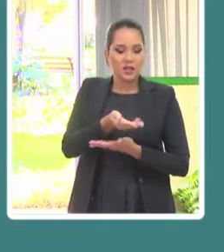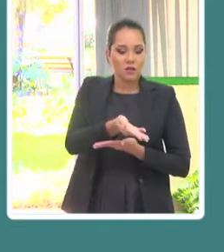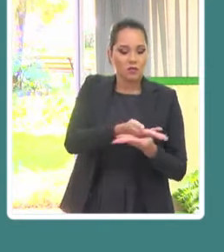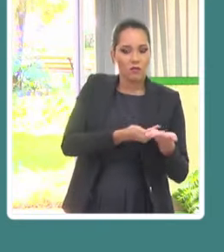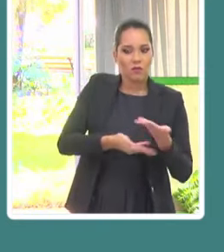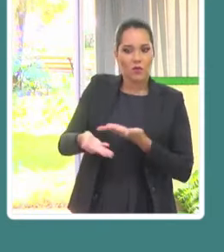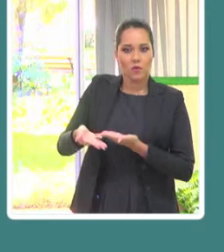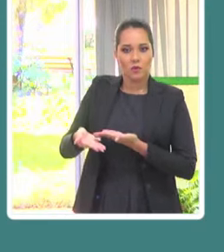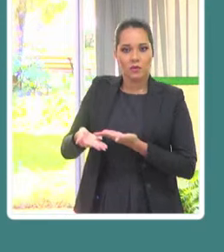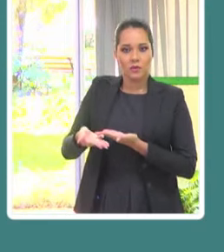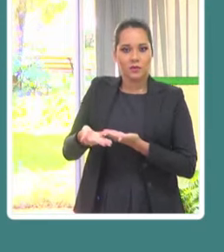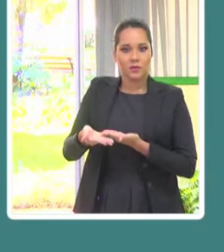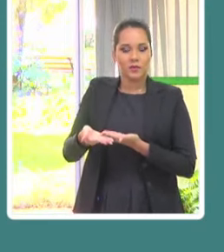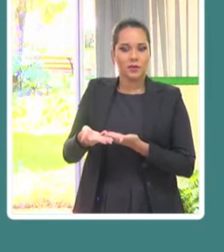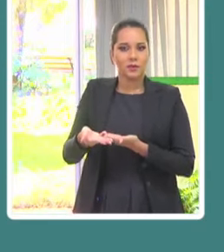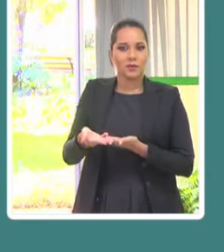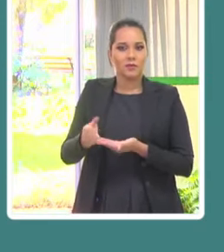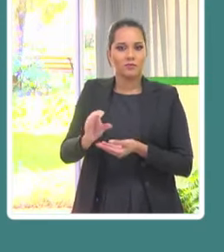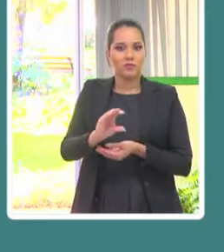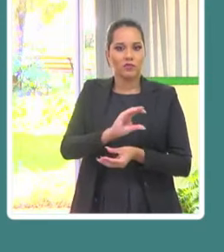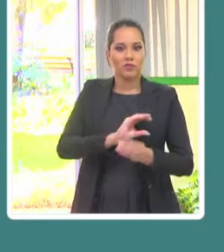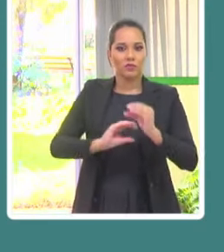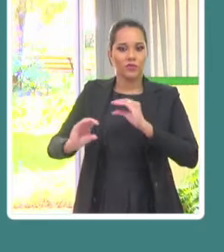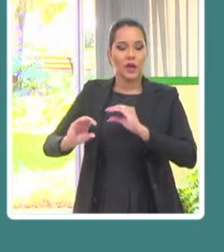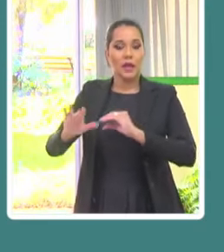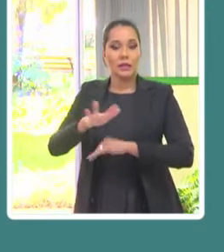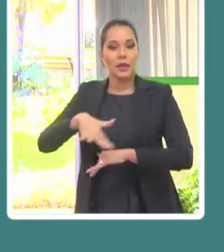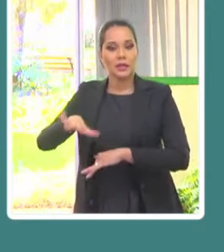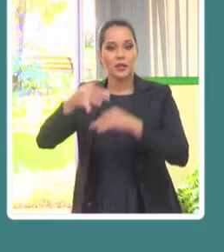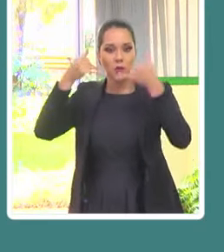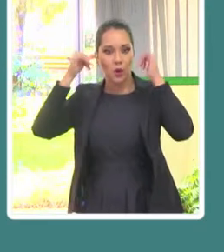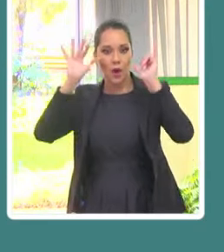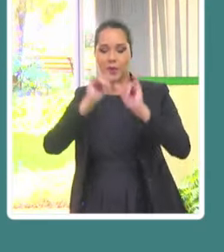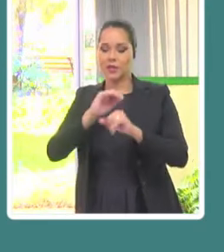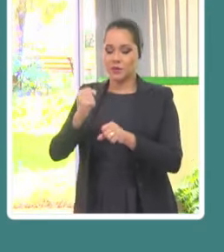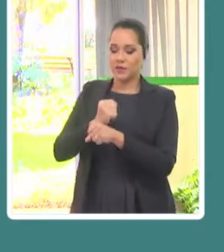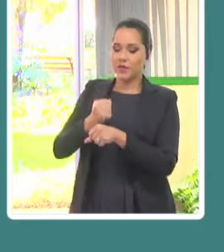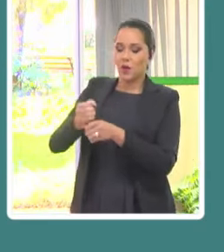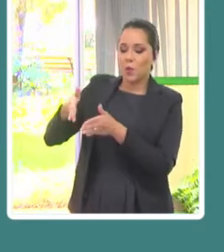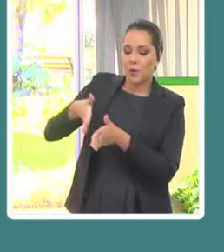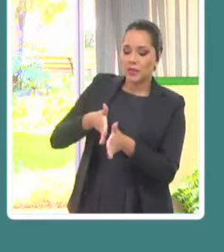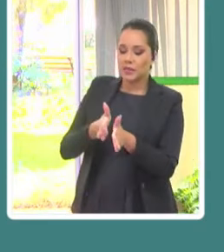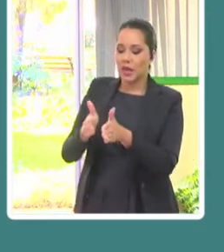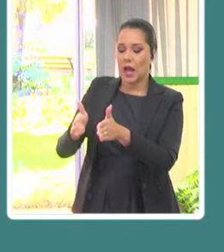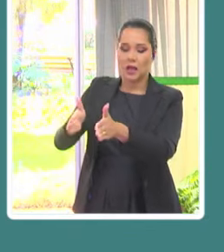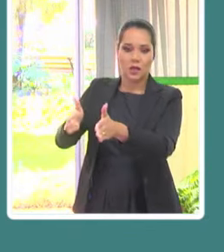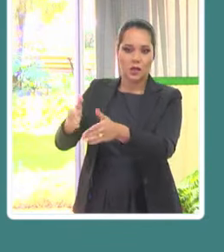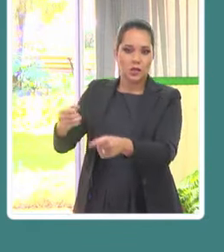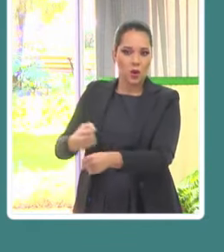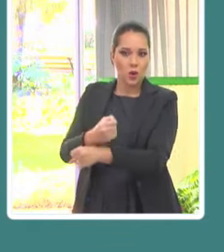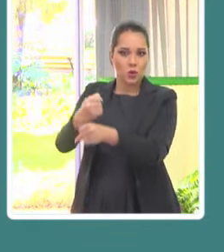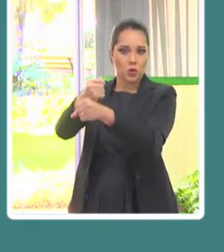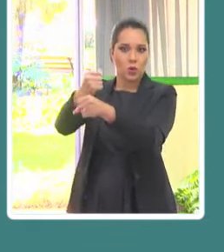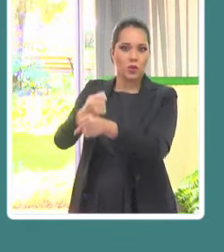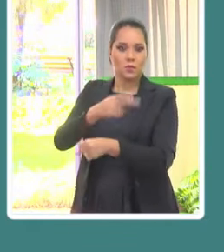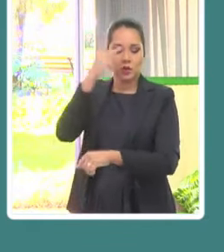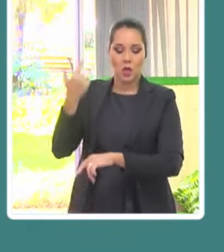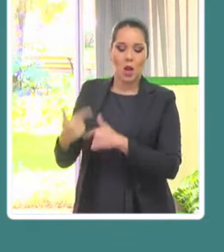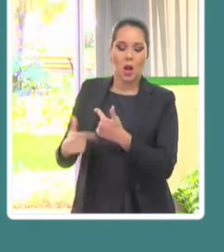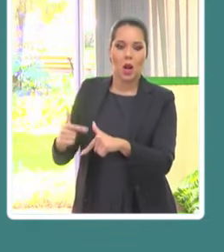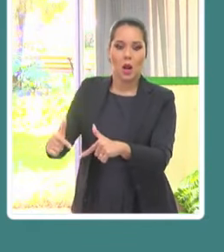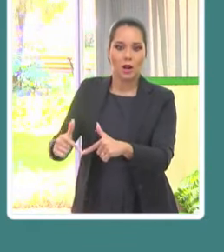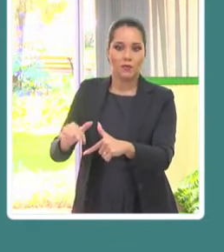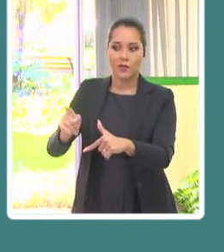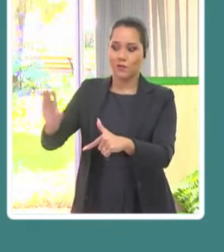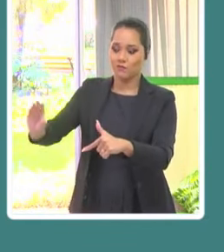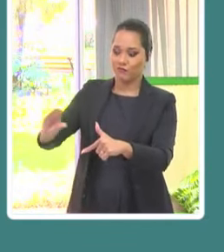works. You build a small road, there are 5 laborers, you get paid $2 per